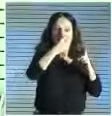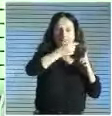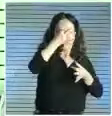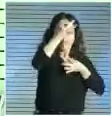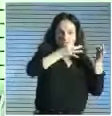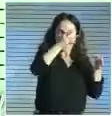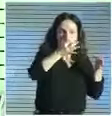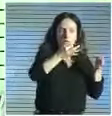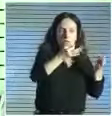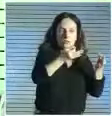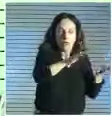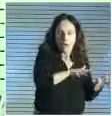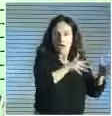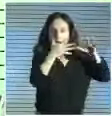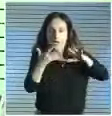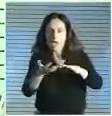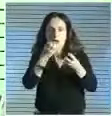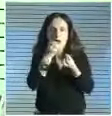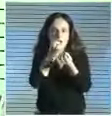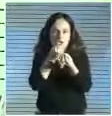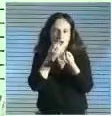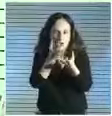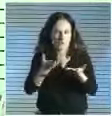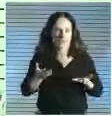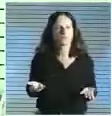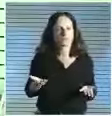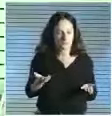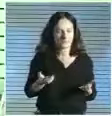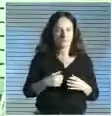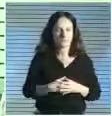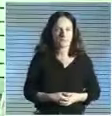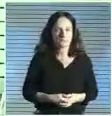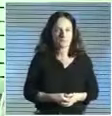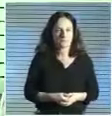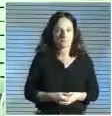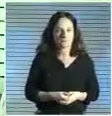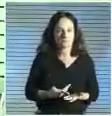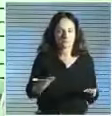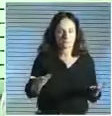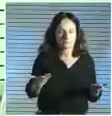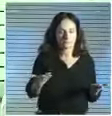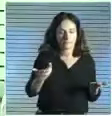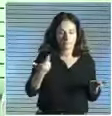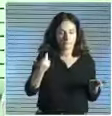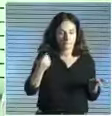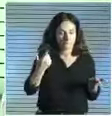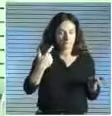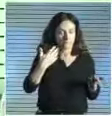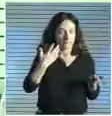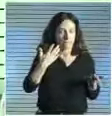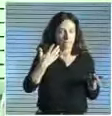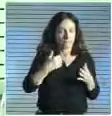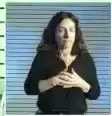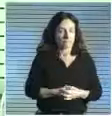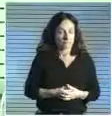guests and maybe to the other businesses in the destination to get them on board. So what I would say from a hospitality